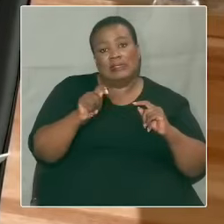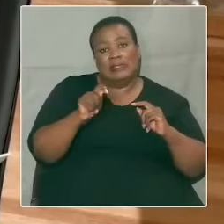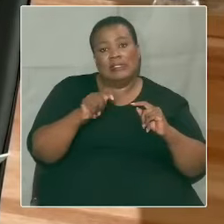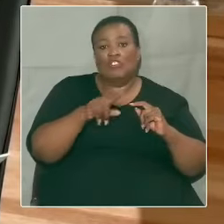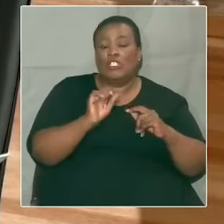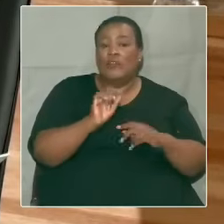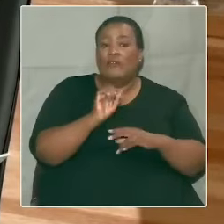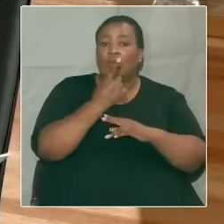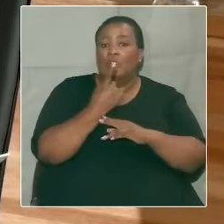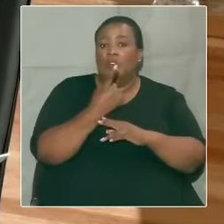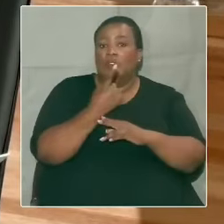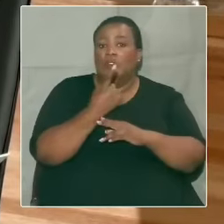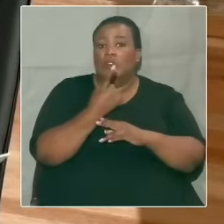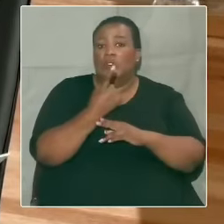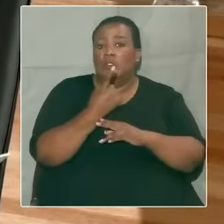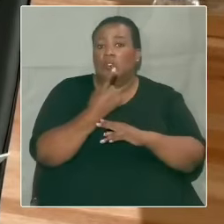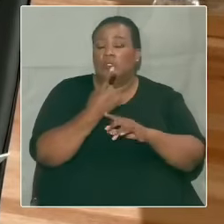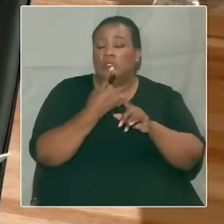the first